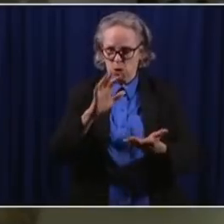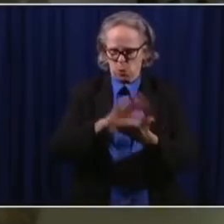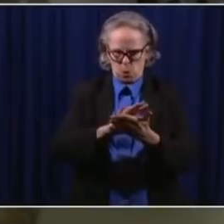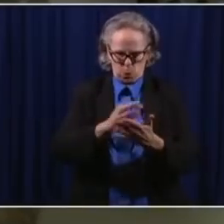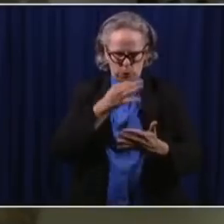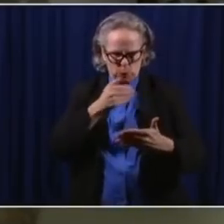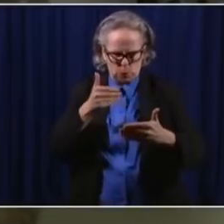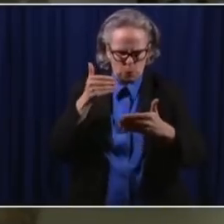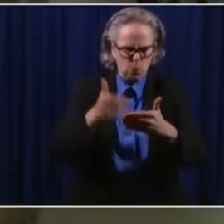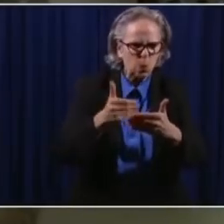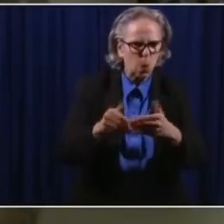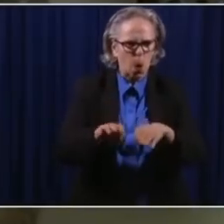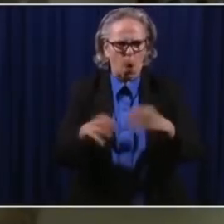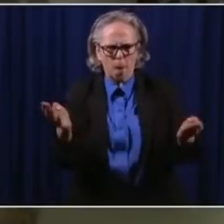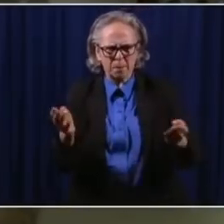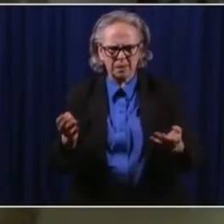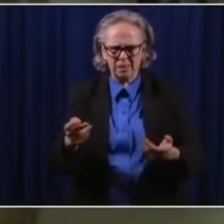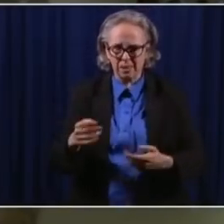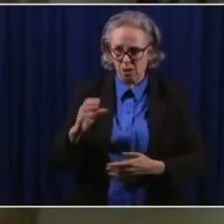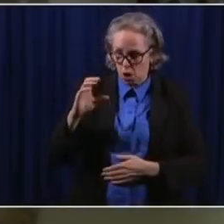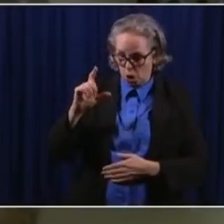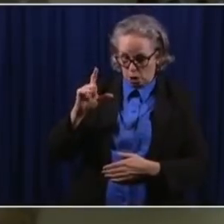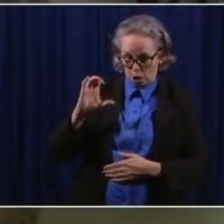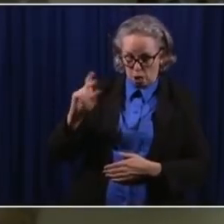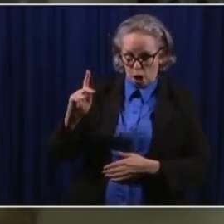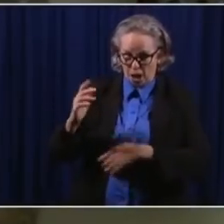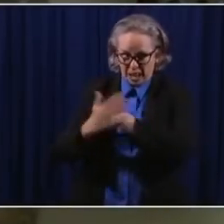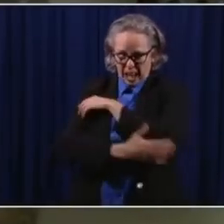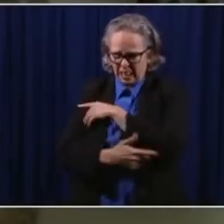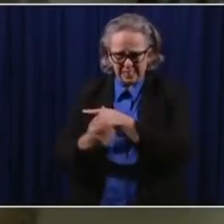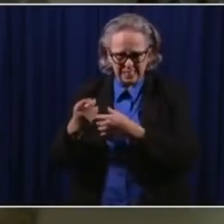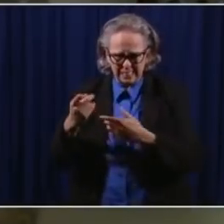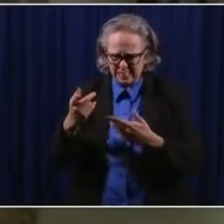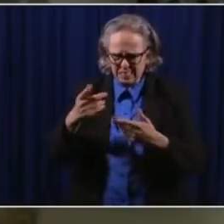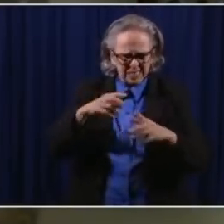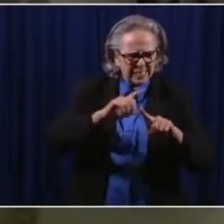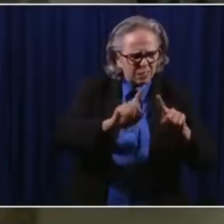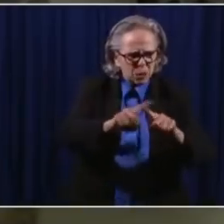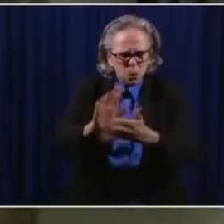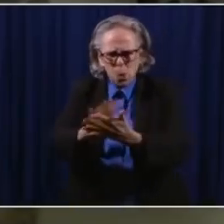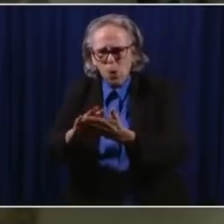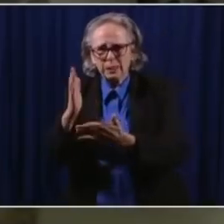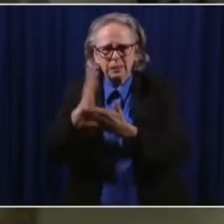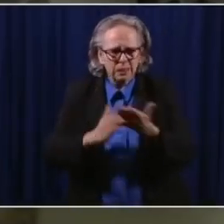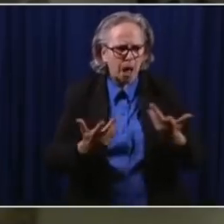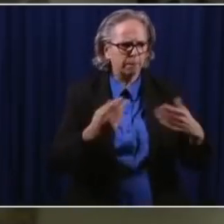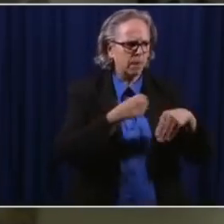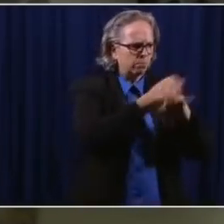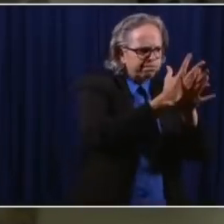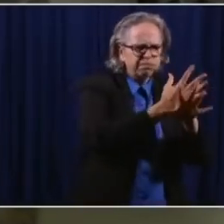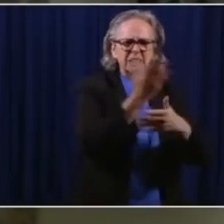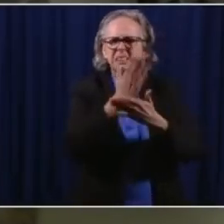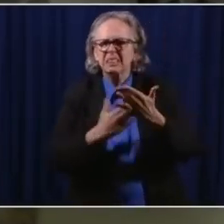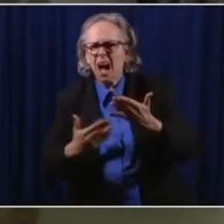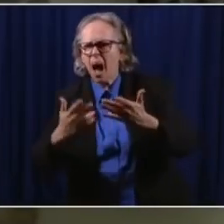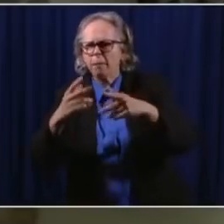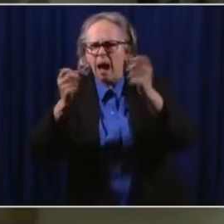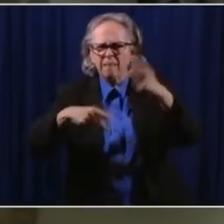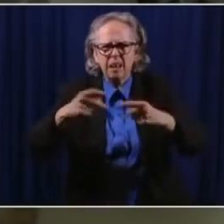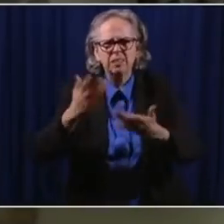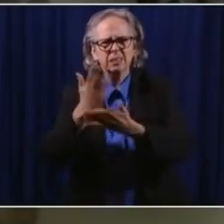Clark County, you have kind of some schools are remote, I think, and some are in person. Maybe some are hybrid. How do